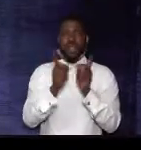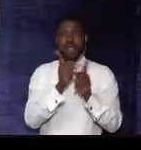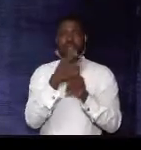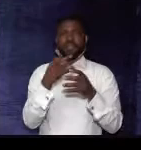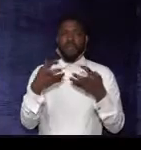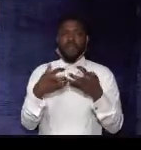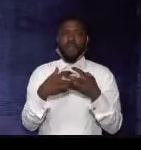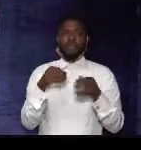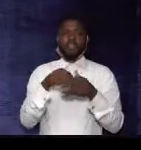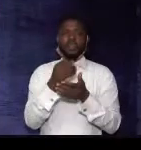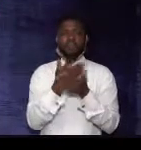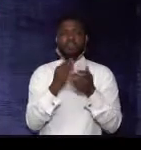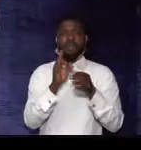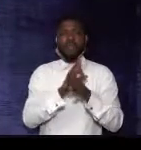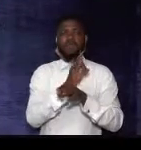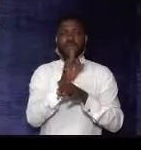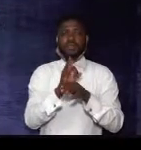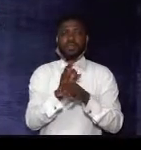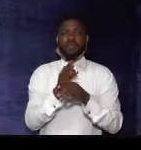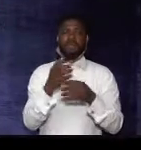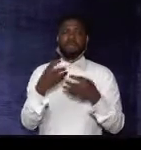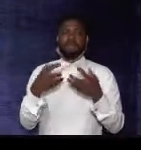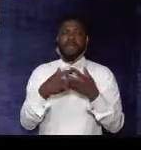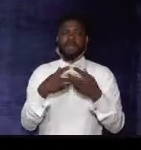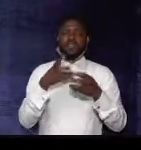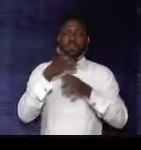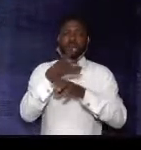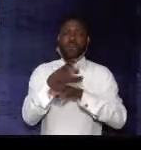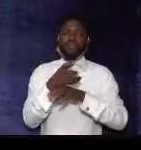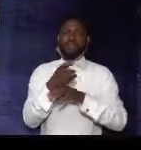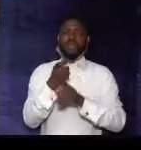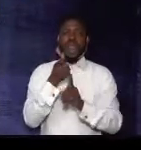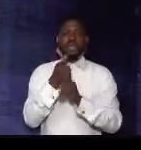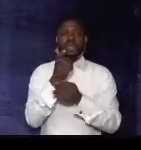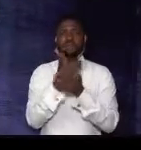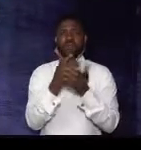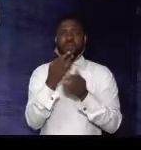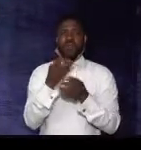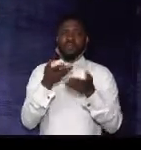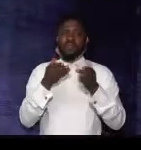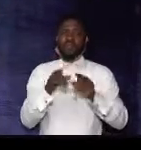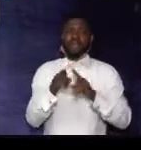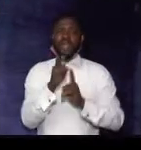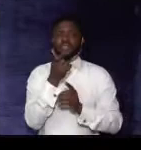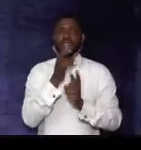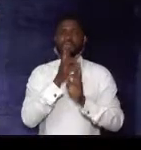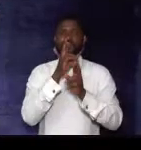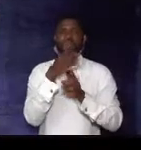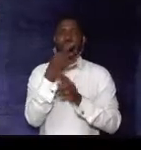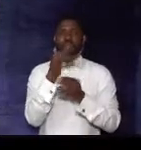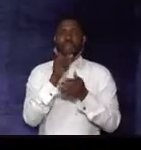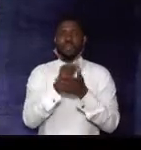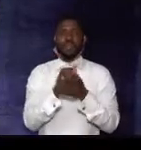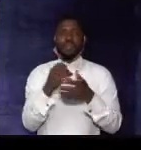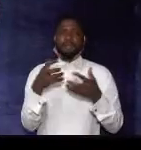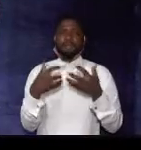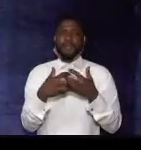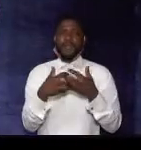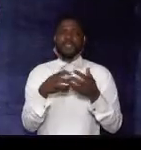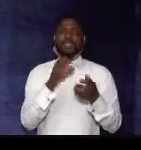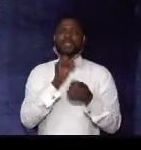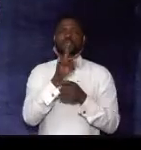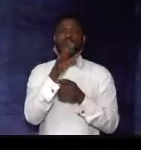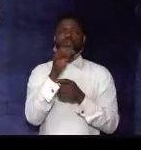say the kind of machine. In some factories, machine cause accident and some have even died as a result of that. So